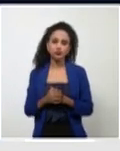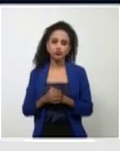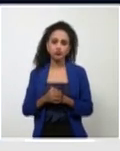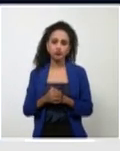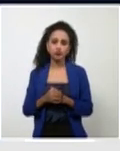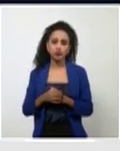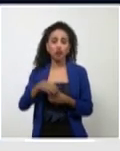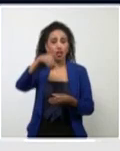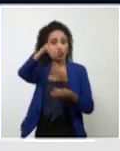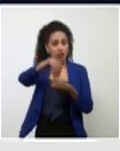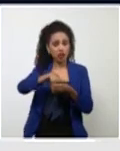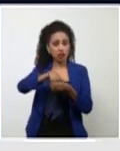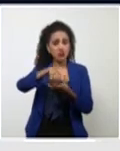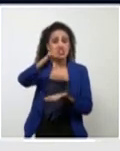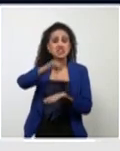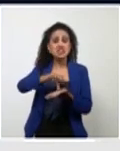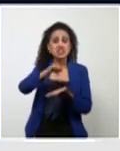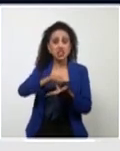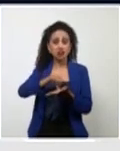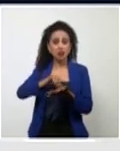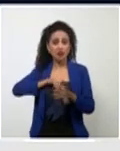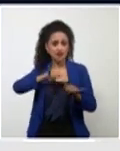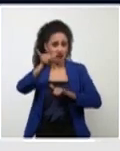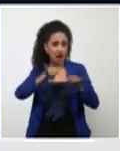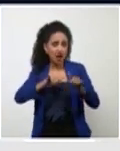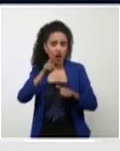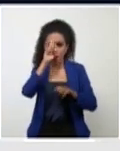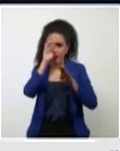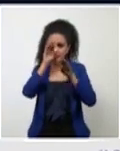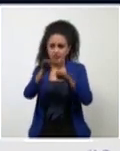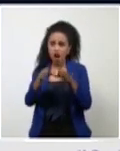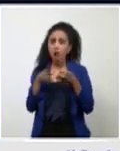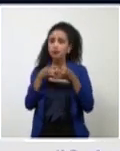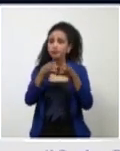474 newly arrived travelers.